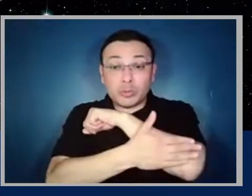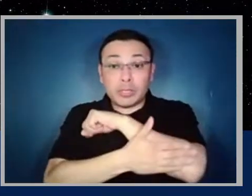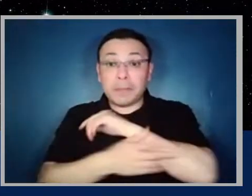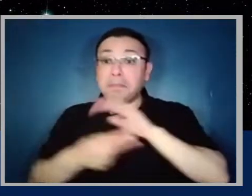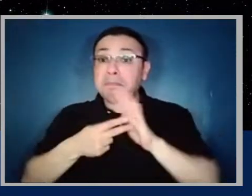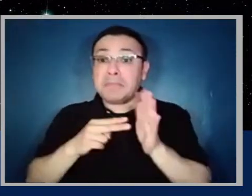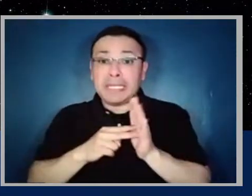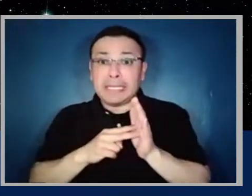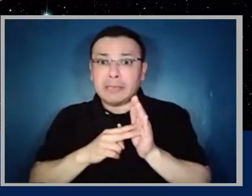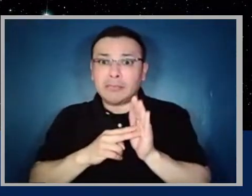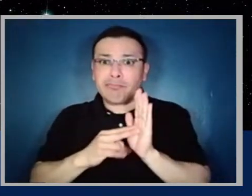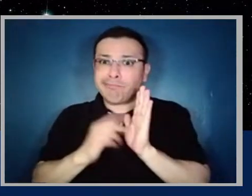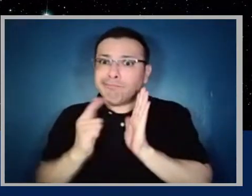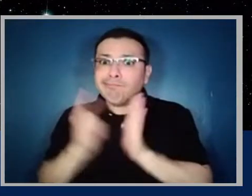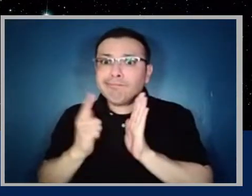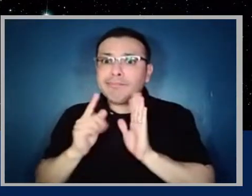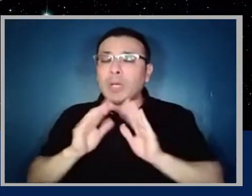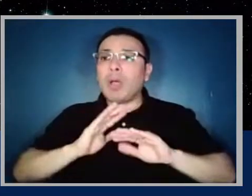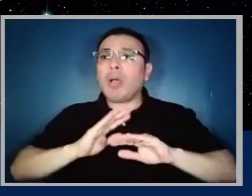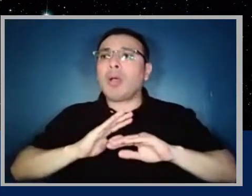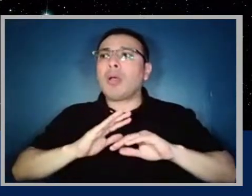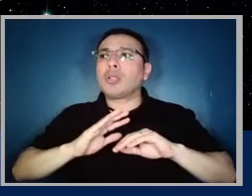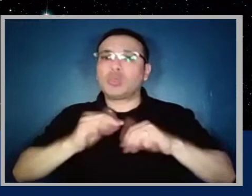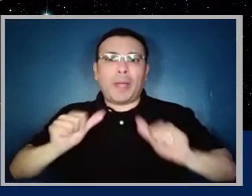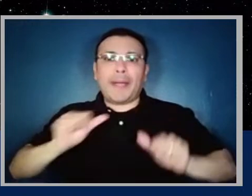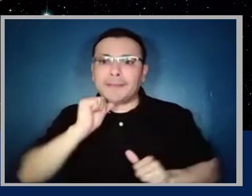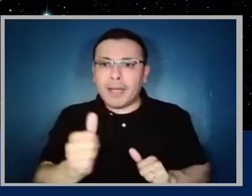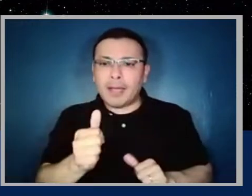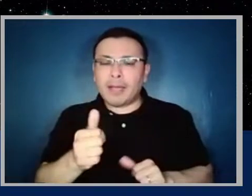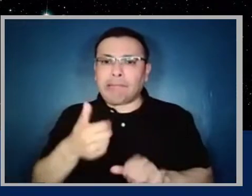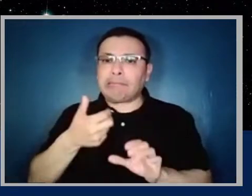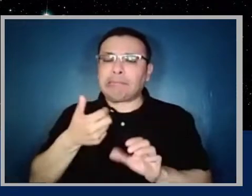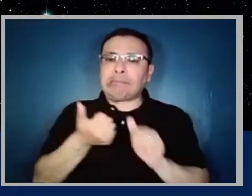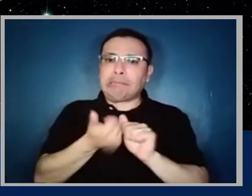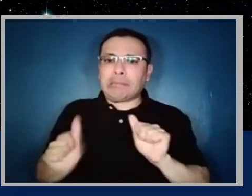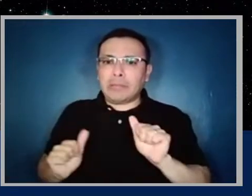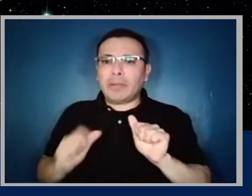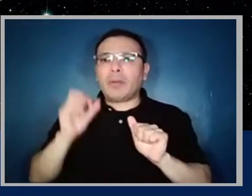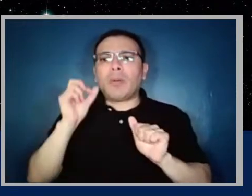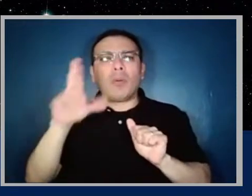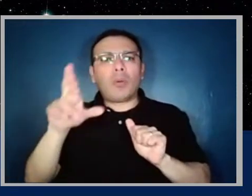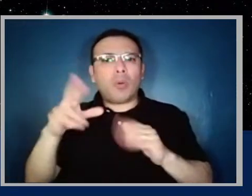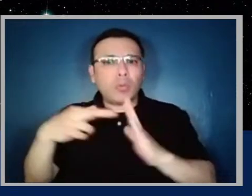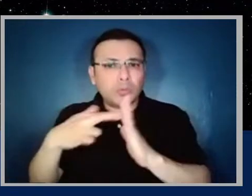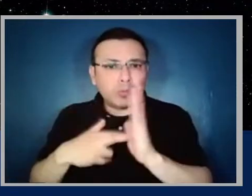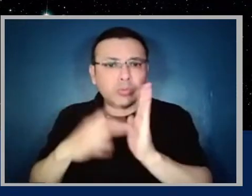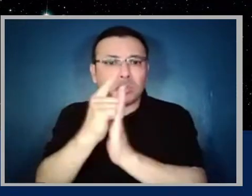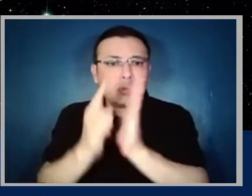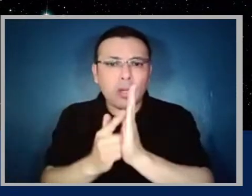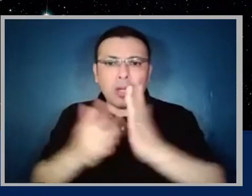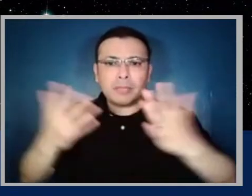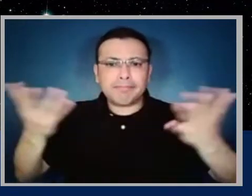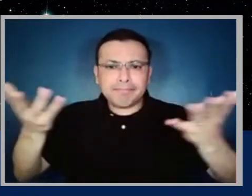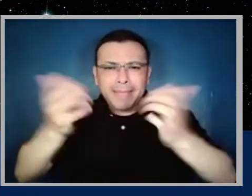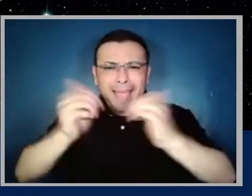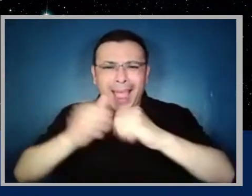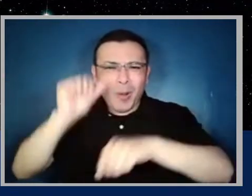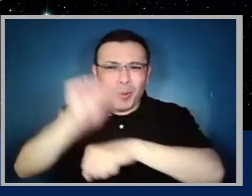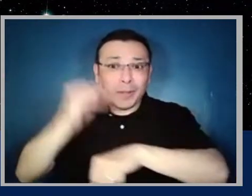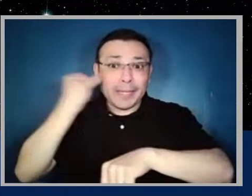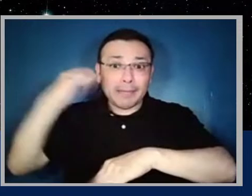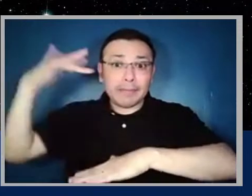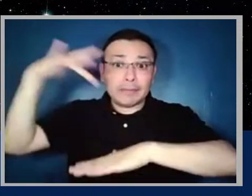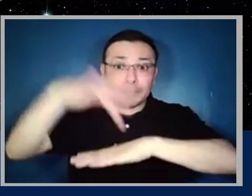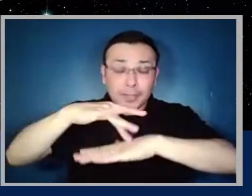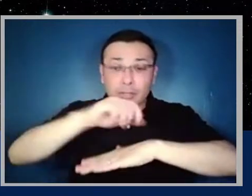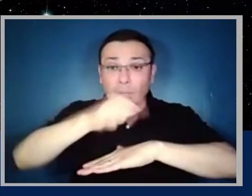international partners? Is it always, the water? Or how does that work, I guess? Lily, how does that work? Do we just have